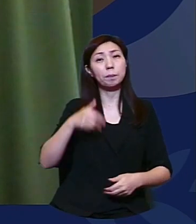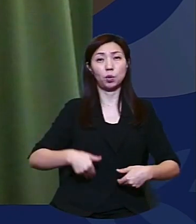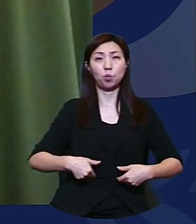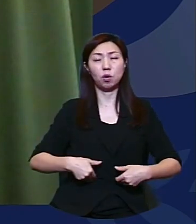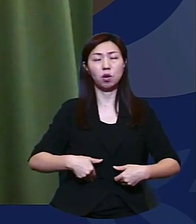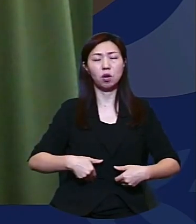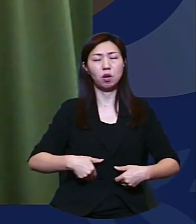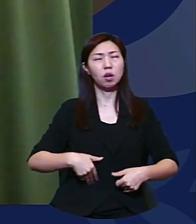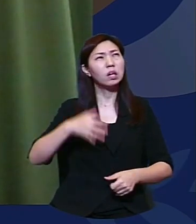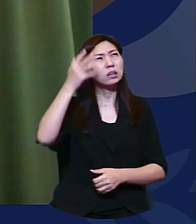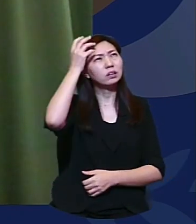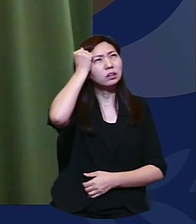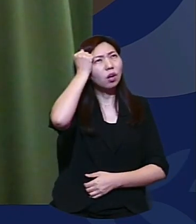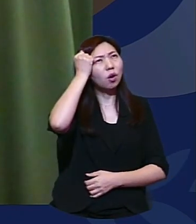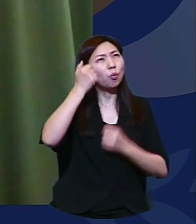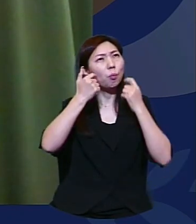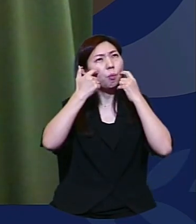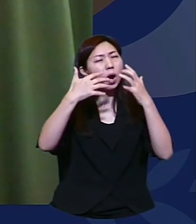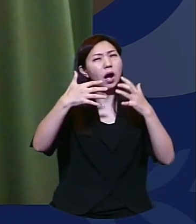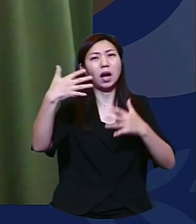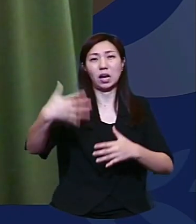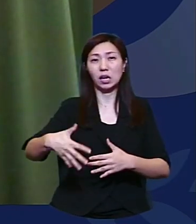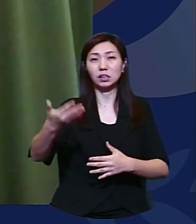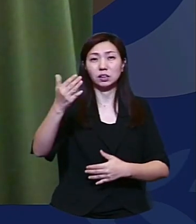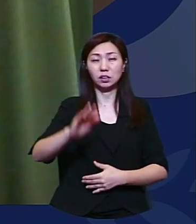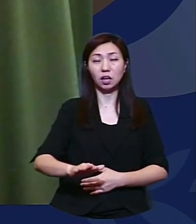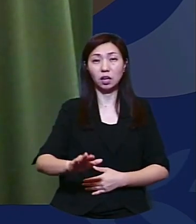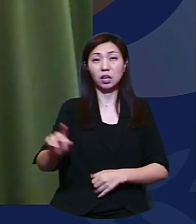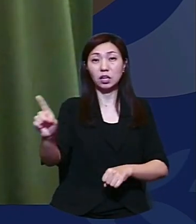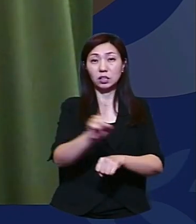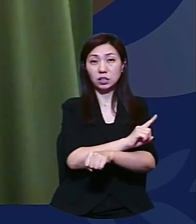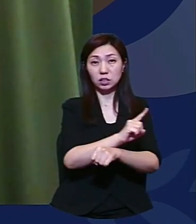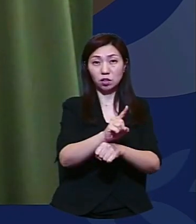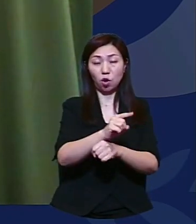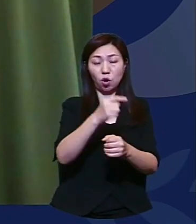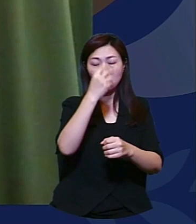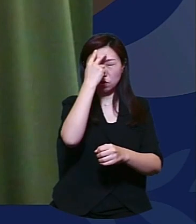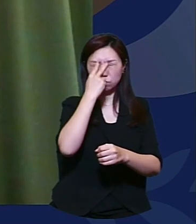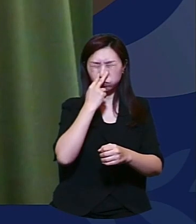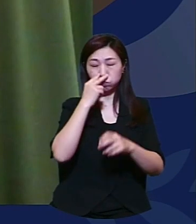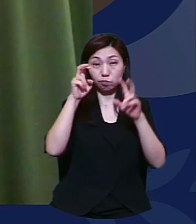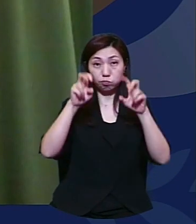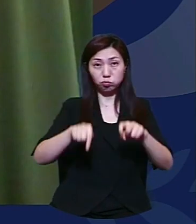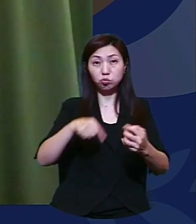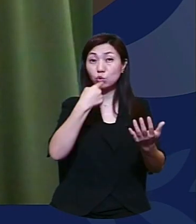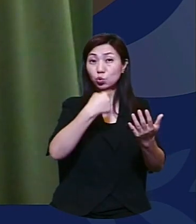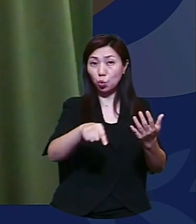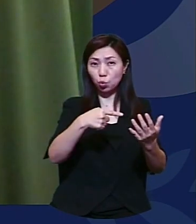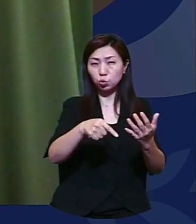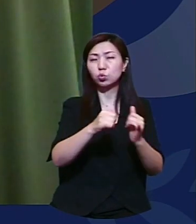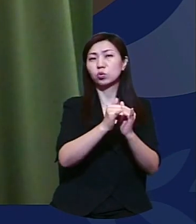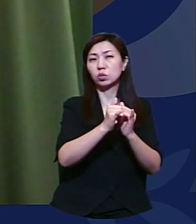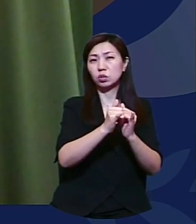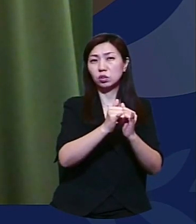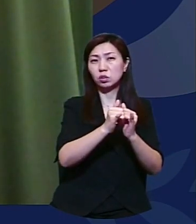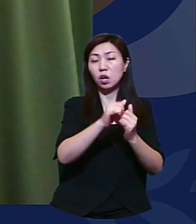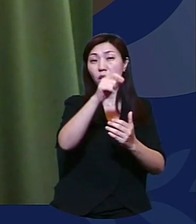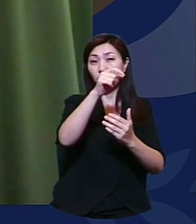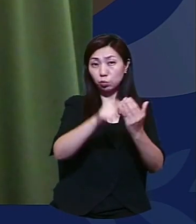tell you through our digital literacy work stream that is part of our digital inclusion team, we are